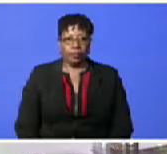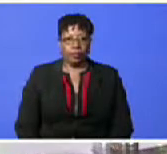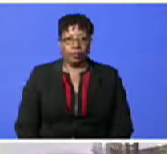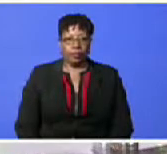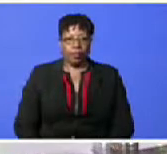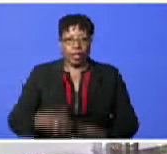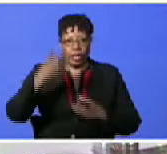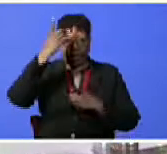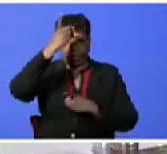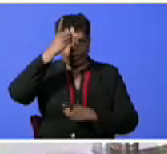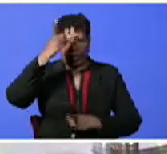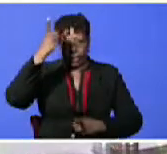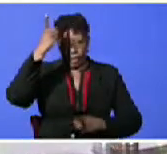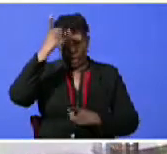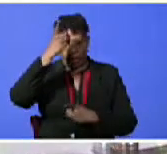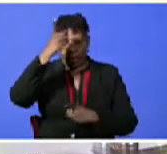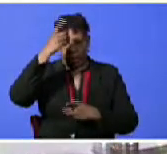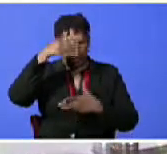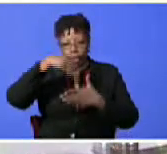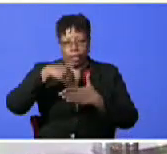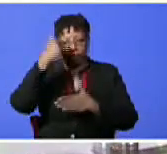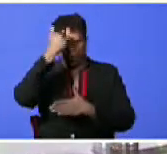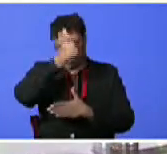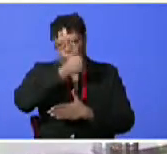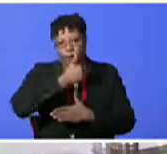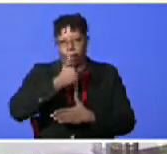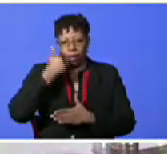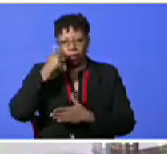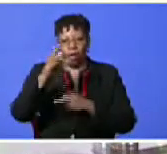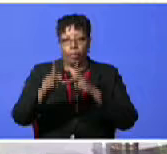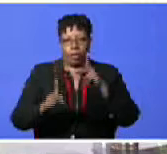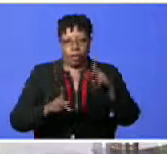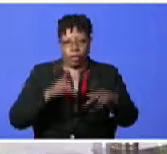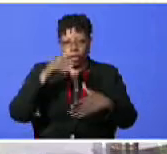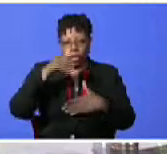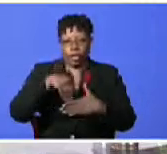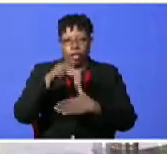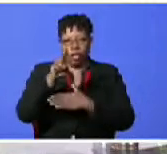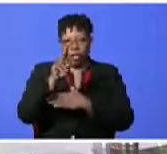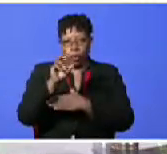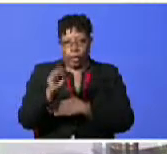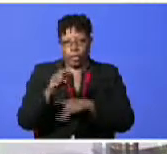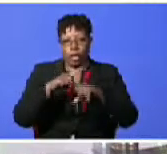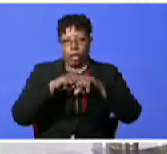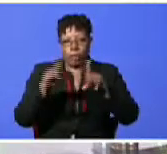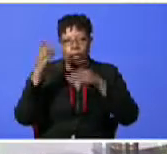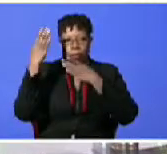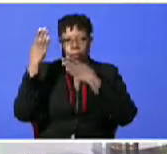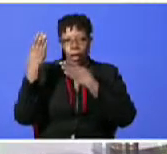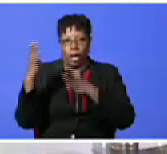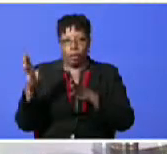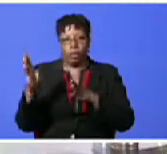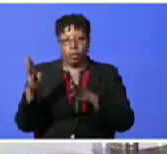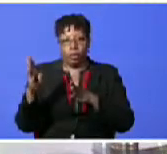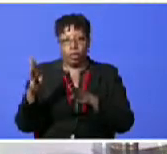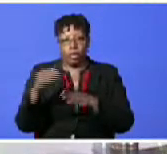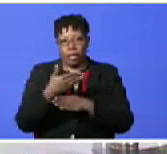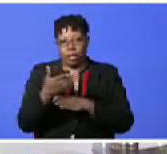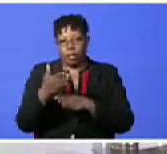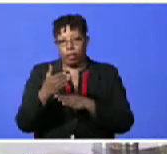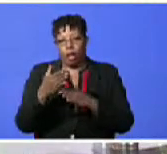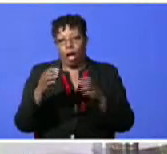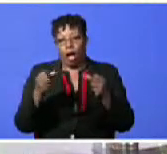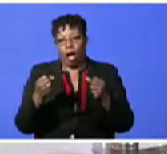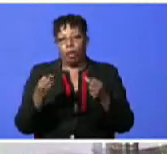It is a disease that is more prominent in the African American population in the U.S., but in the Bahamas, there are no clear figures as to how